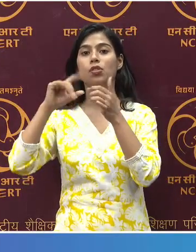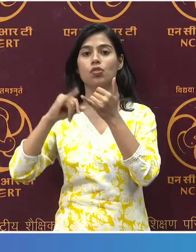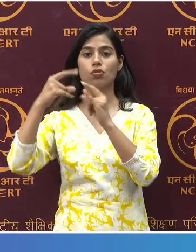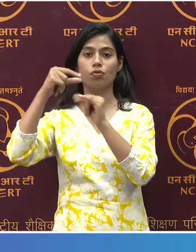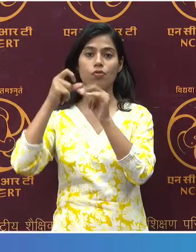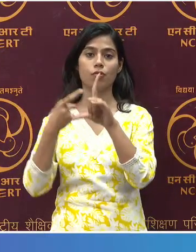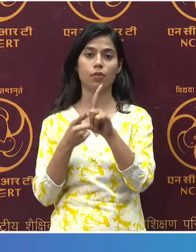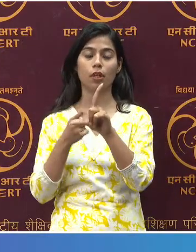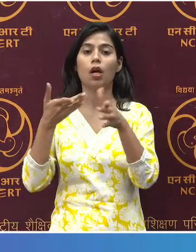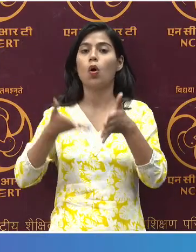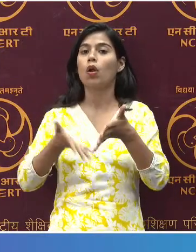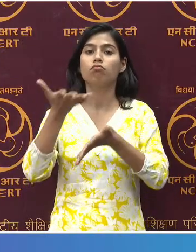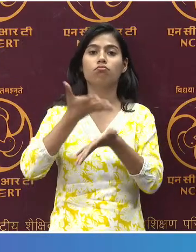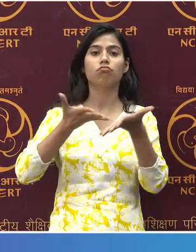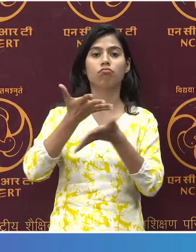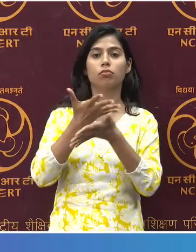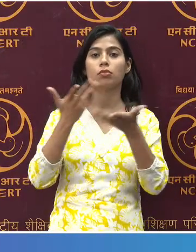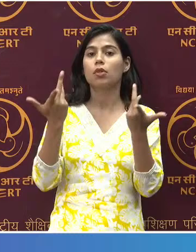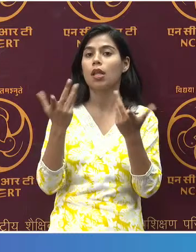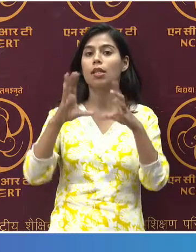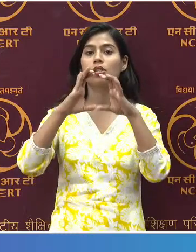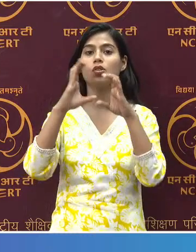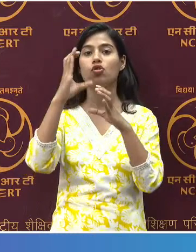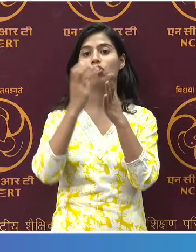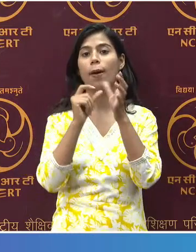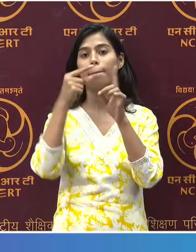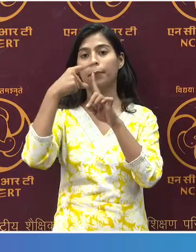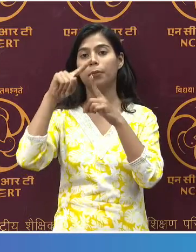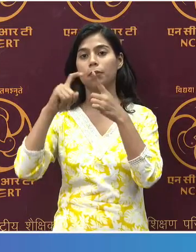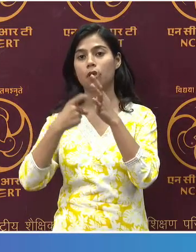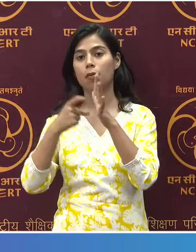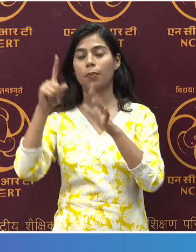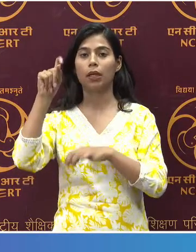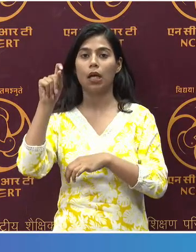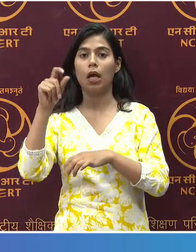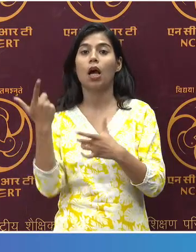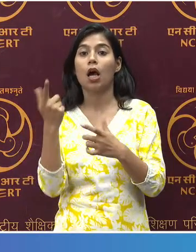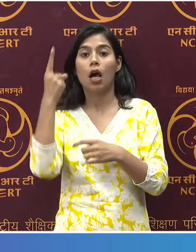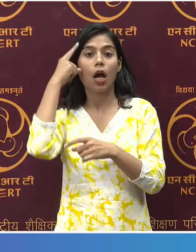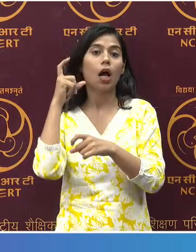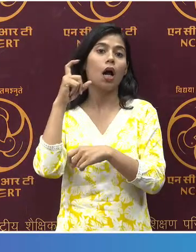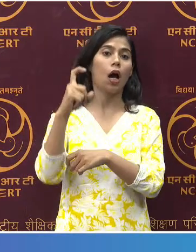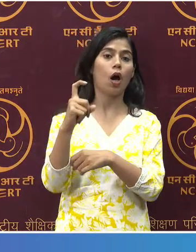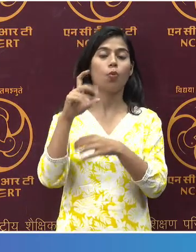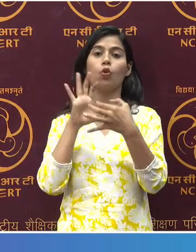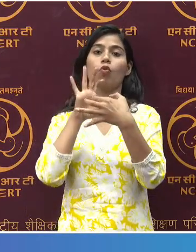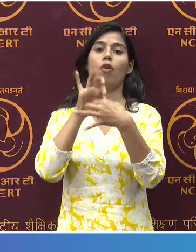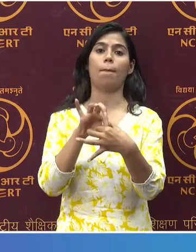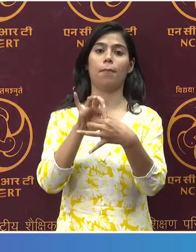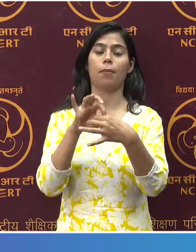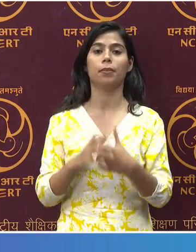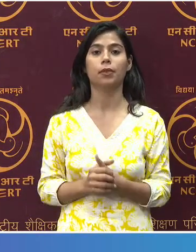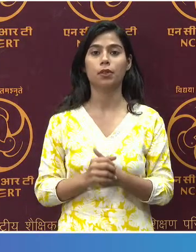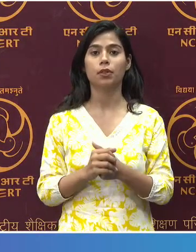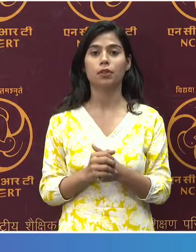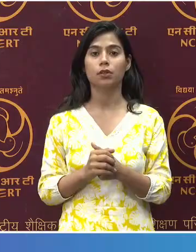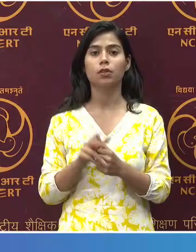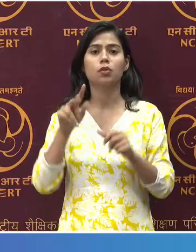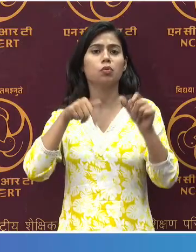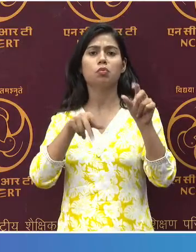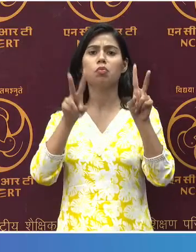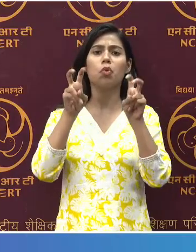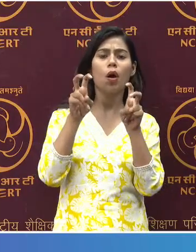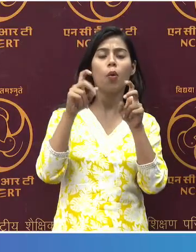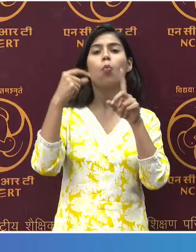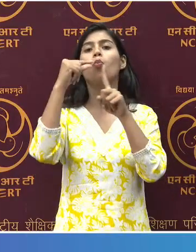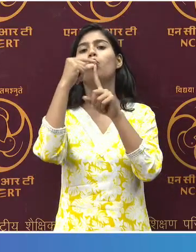discuss chapter number 4 of your textbook, Carbon and its Compounds, and today specifically we will be talking about properties